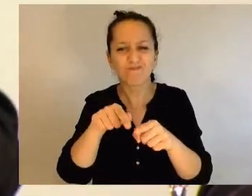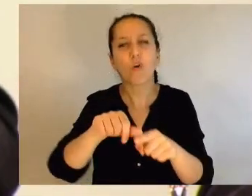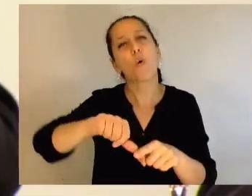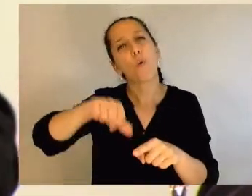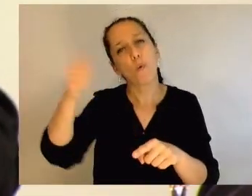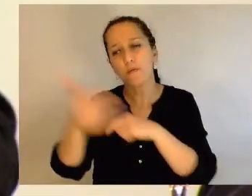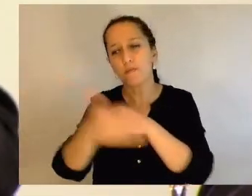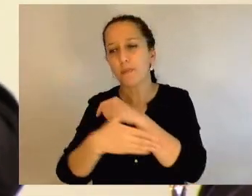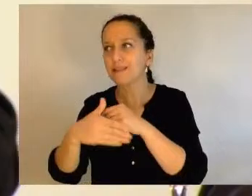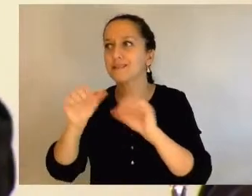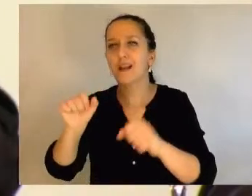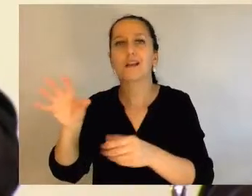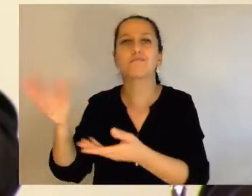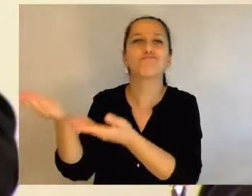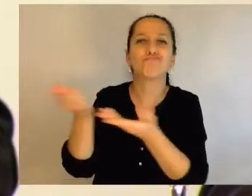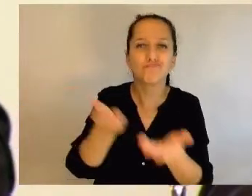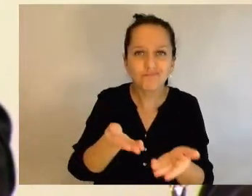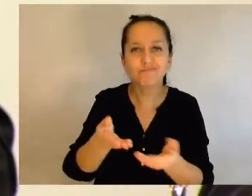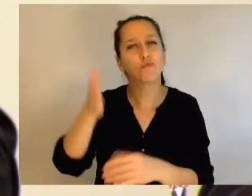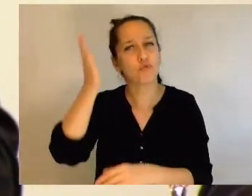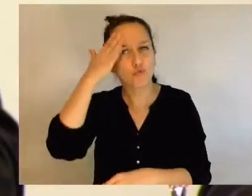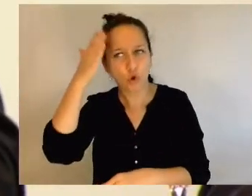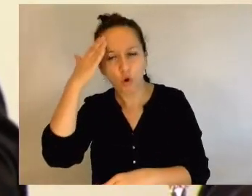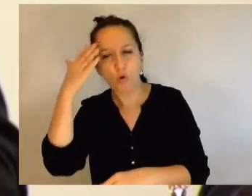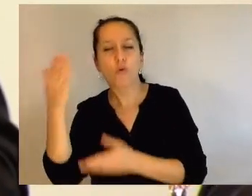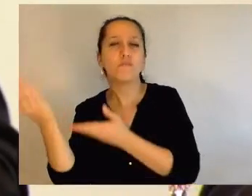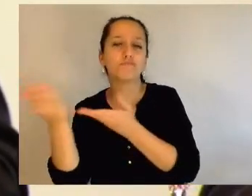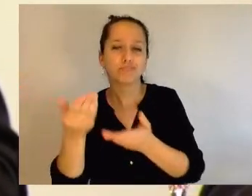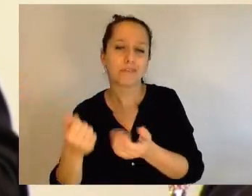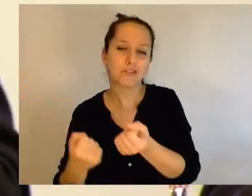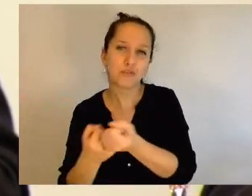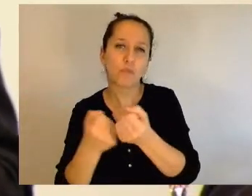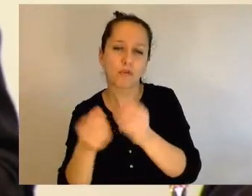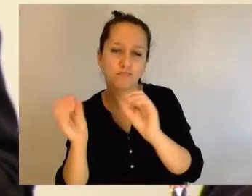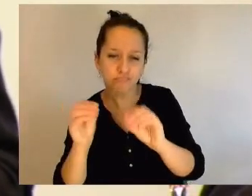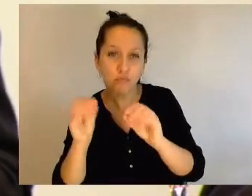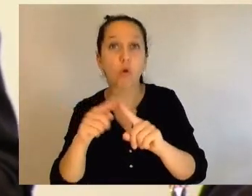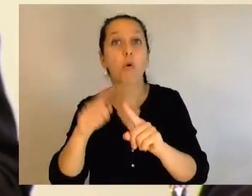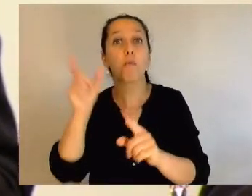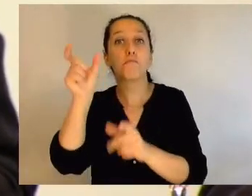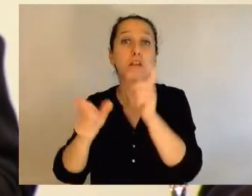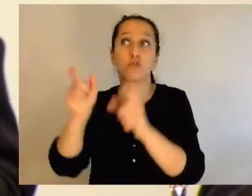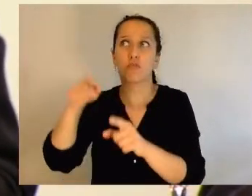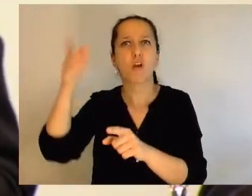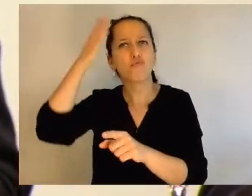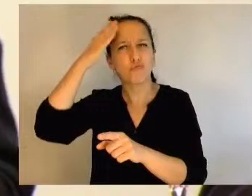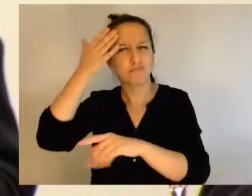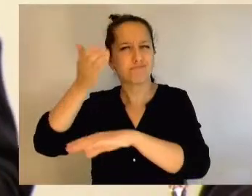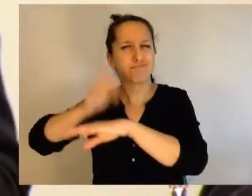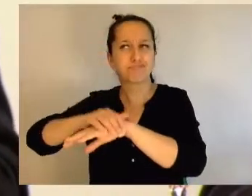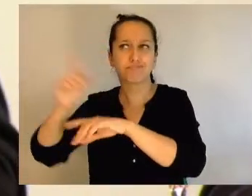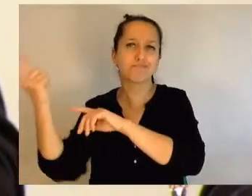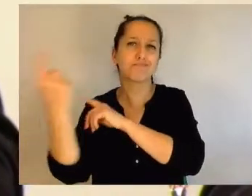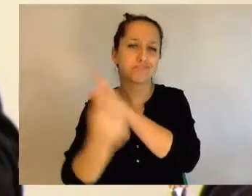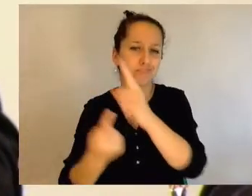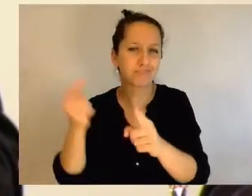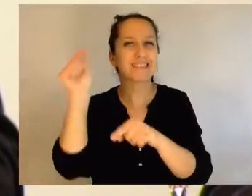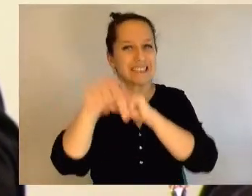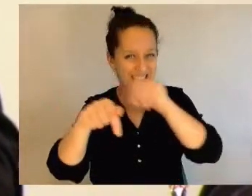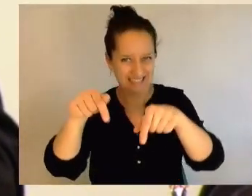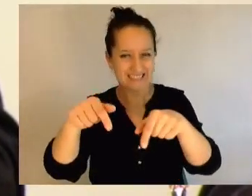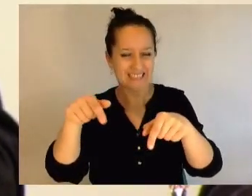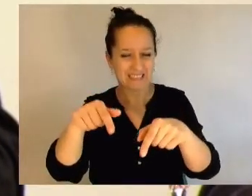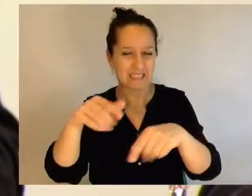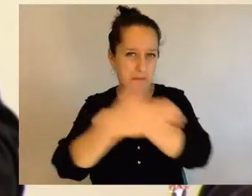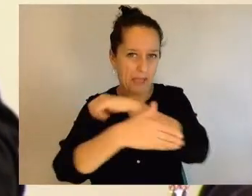country, but some kind of transfer can take place